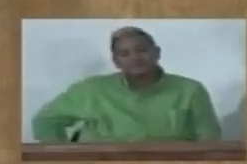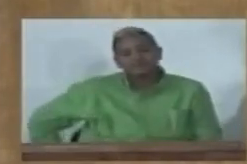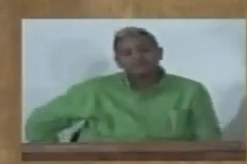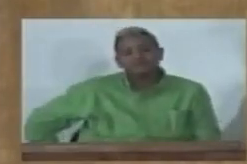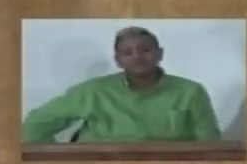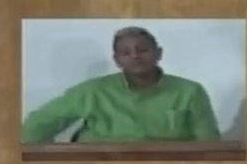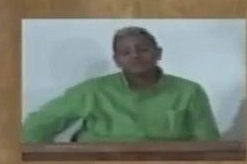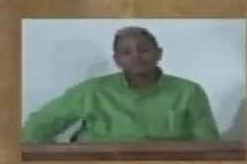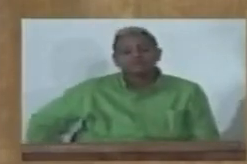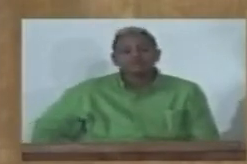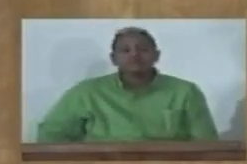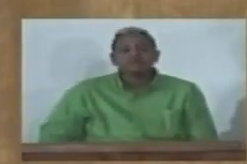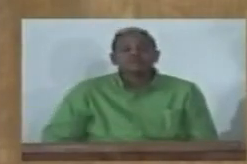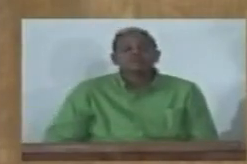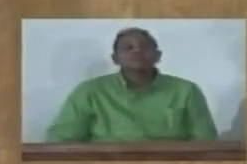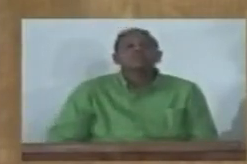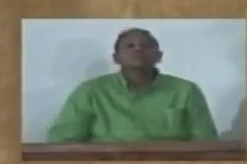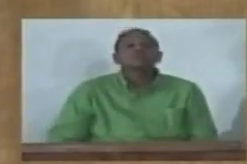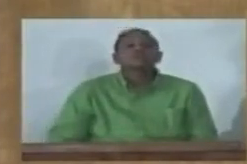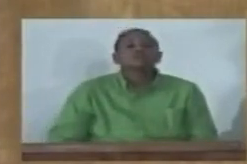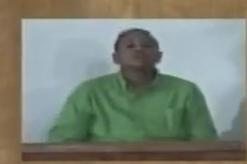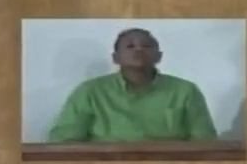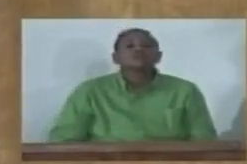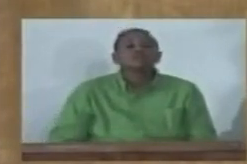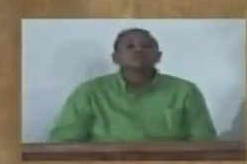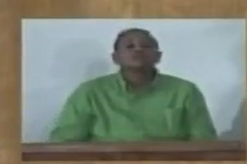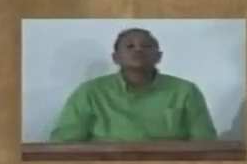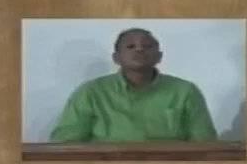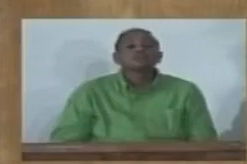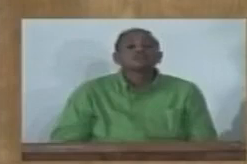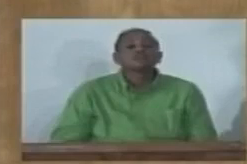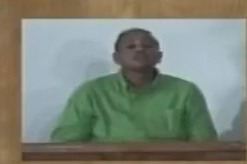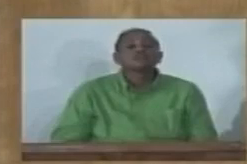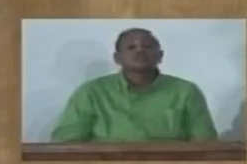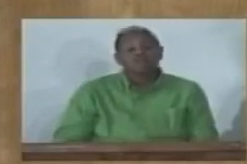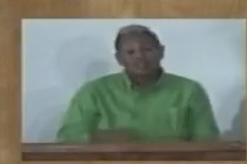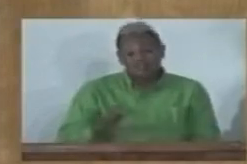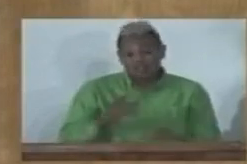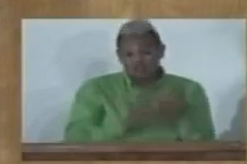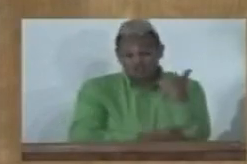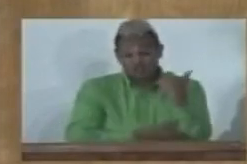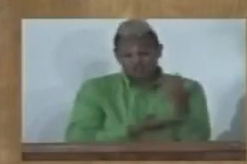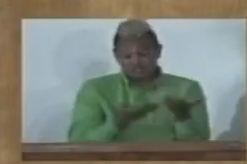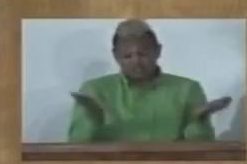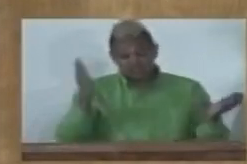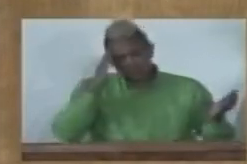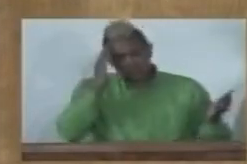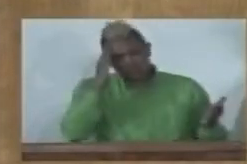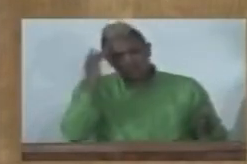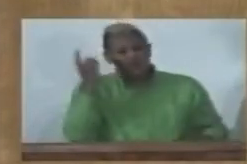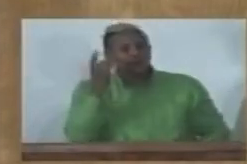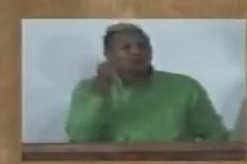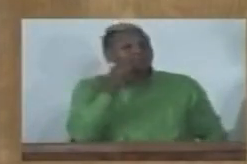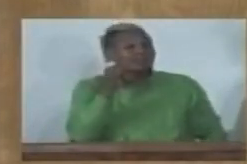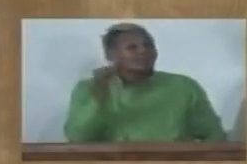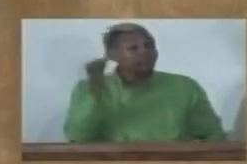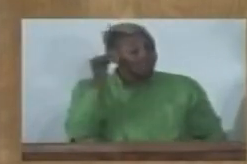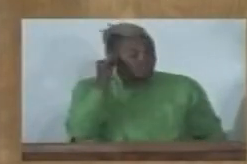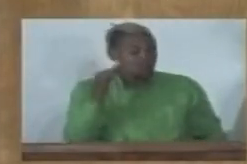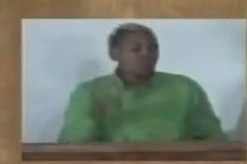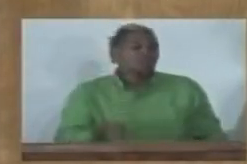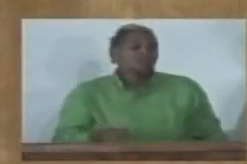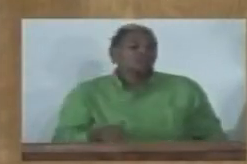While it has been said, let the country know that it's only yesterday